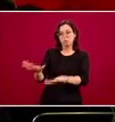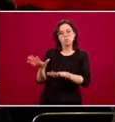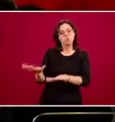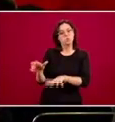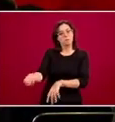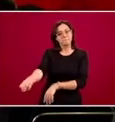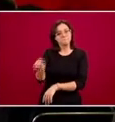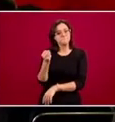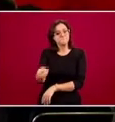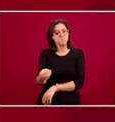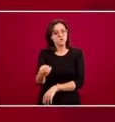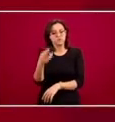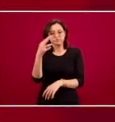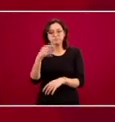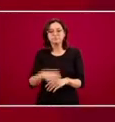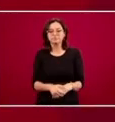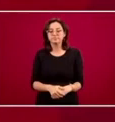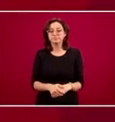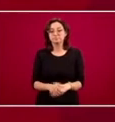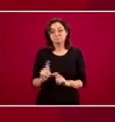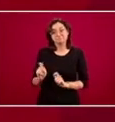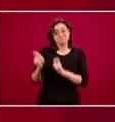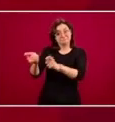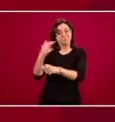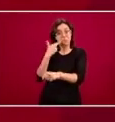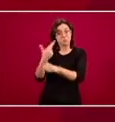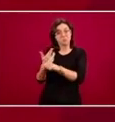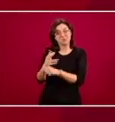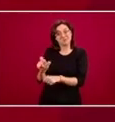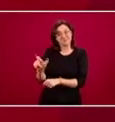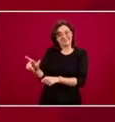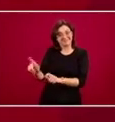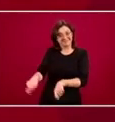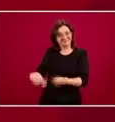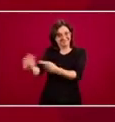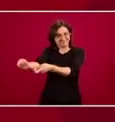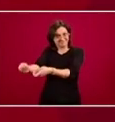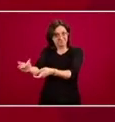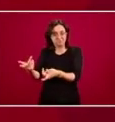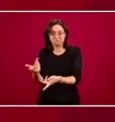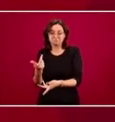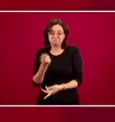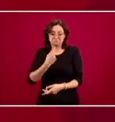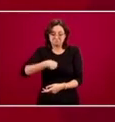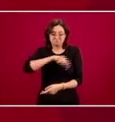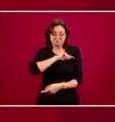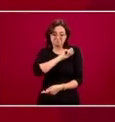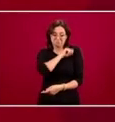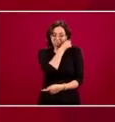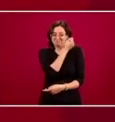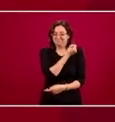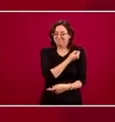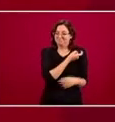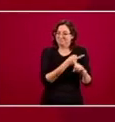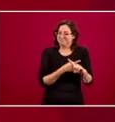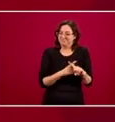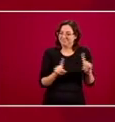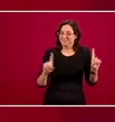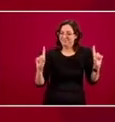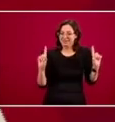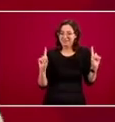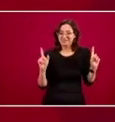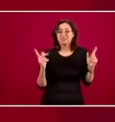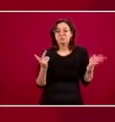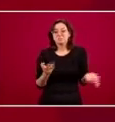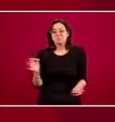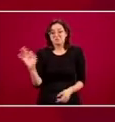social responsibility and personal conviction. It is a privilege to have him lead the Ministry of Environment, and